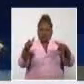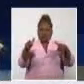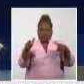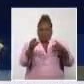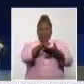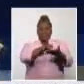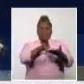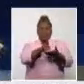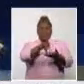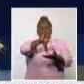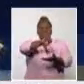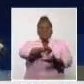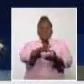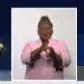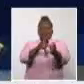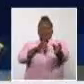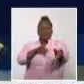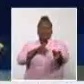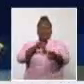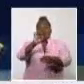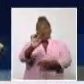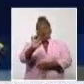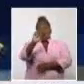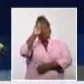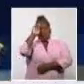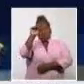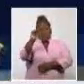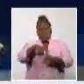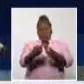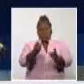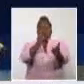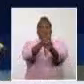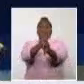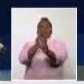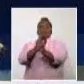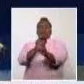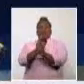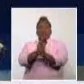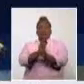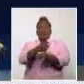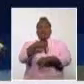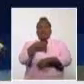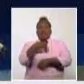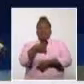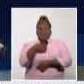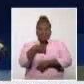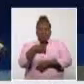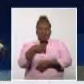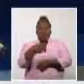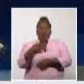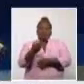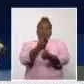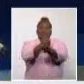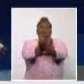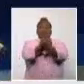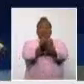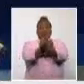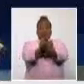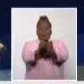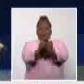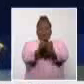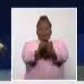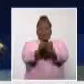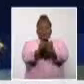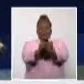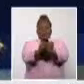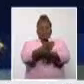are found in some cases, but it is the minimum. As I said, 85.9% of confirmed